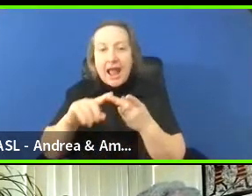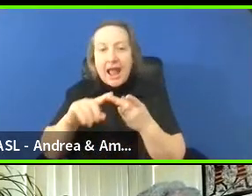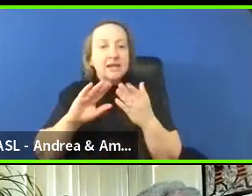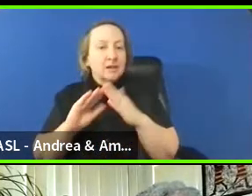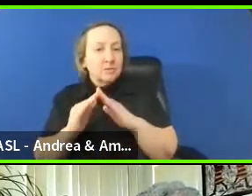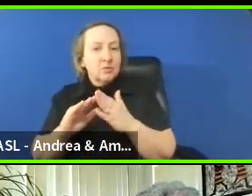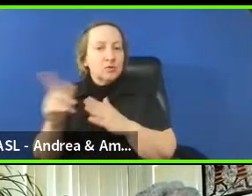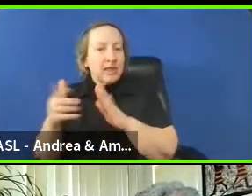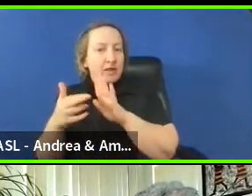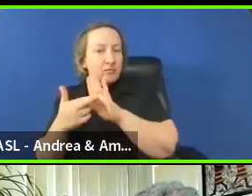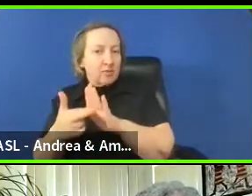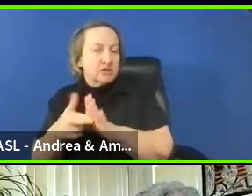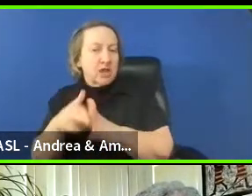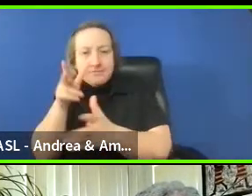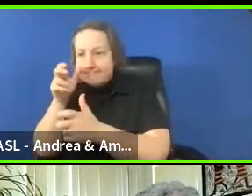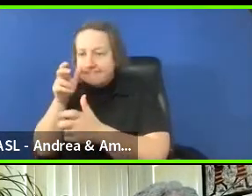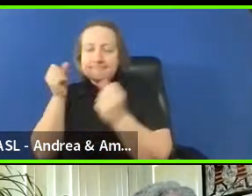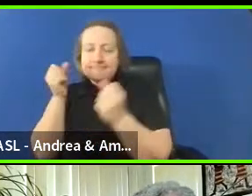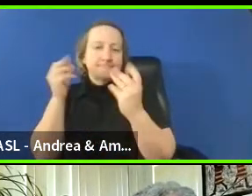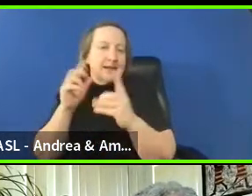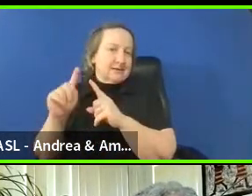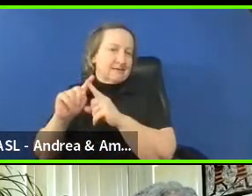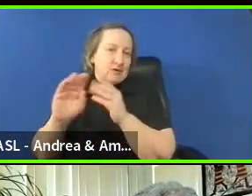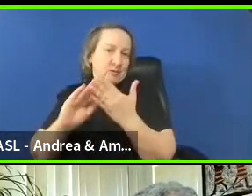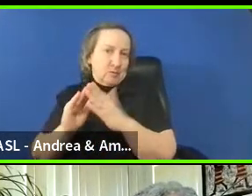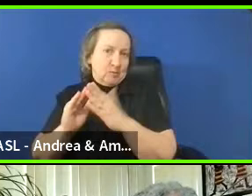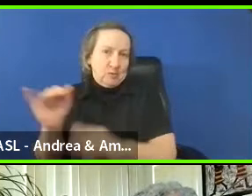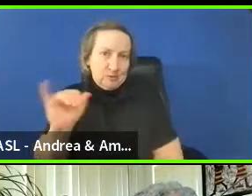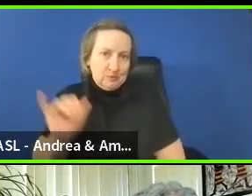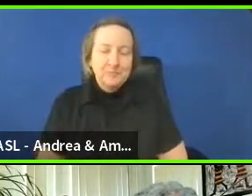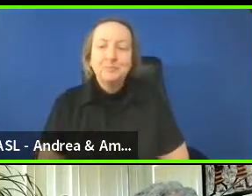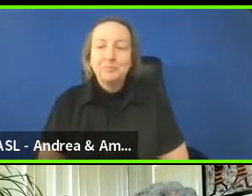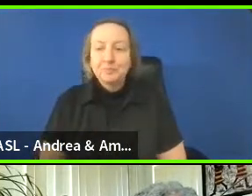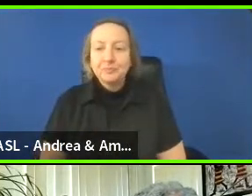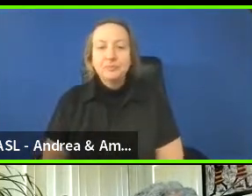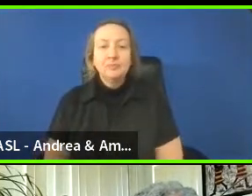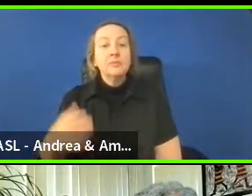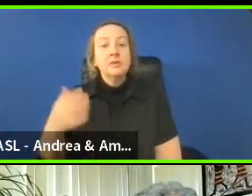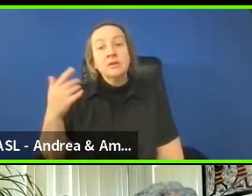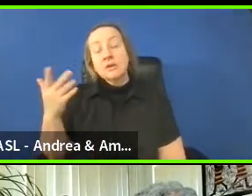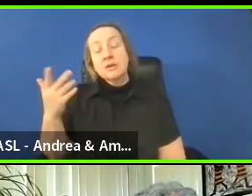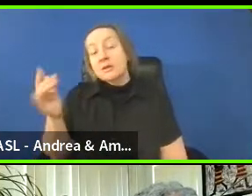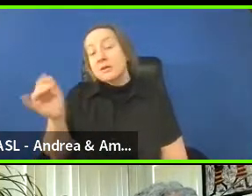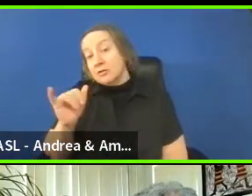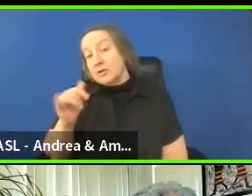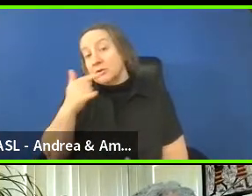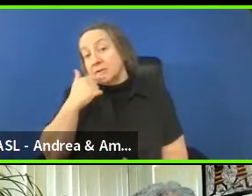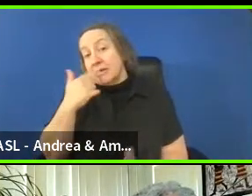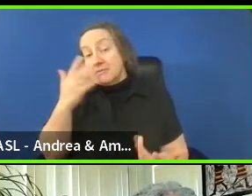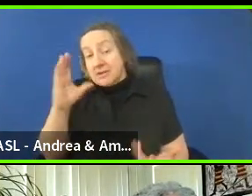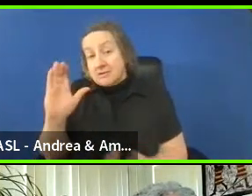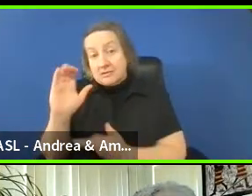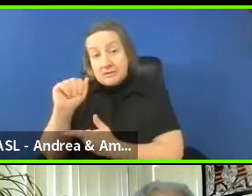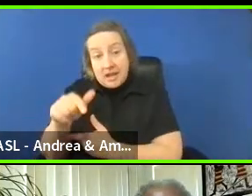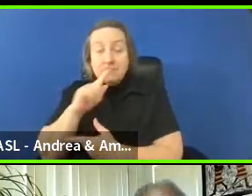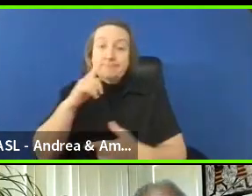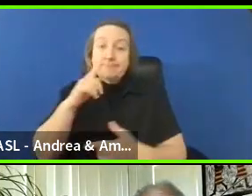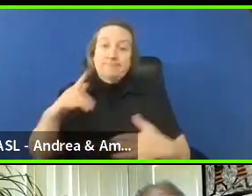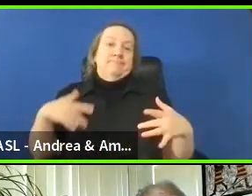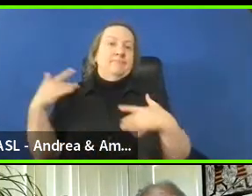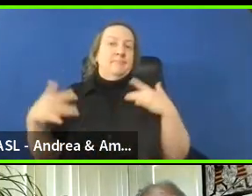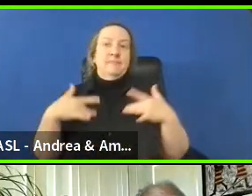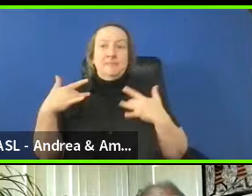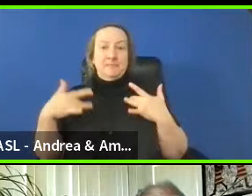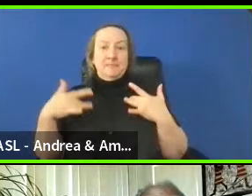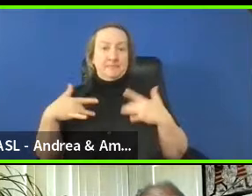they're representing a variety of communities. I also would just say that the CAG is super excited to be able